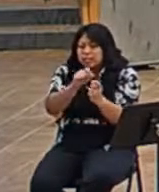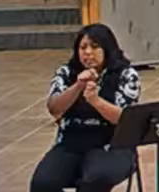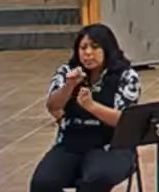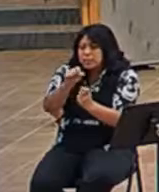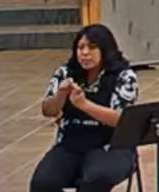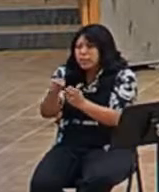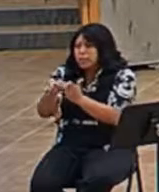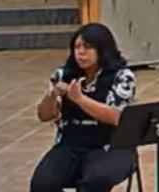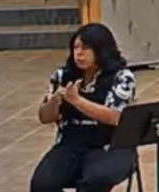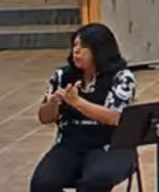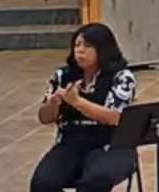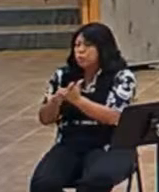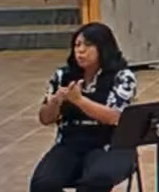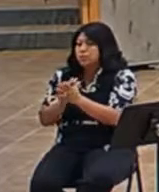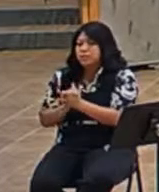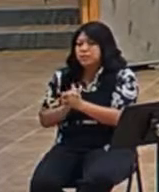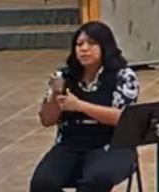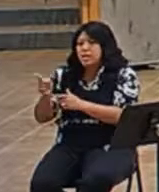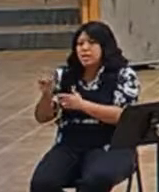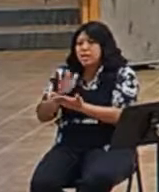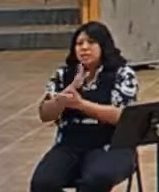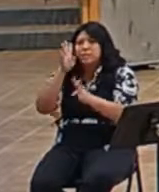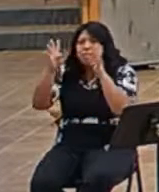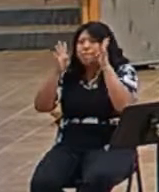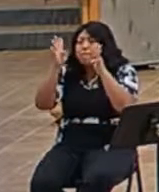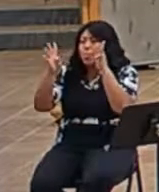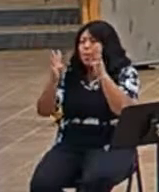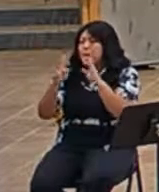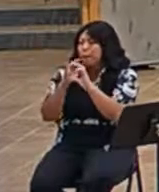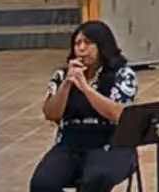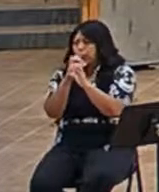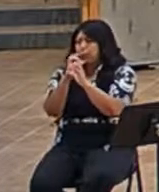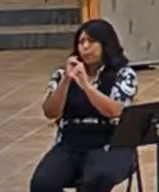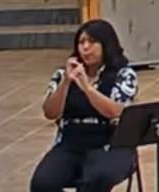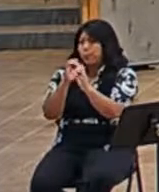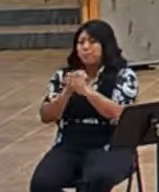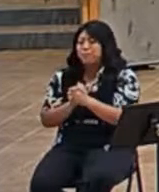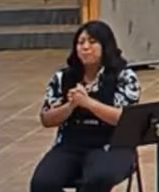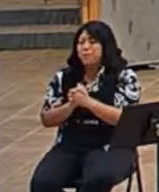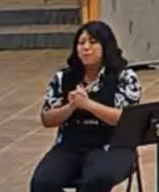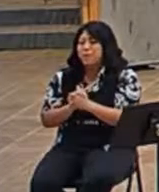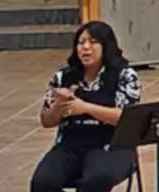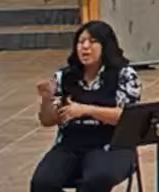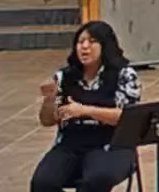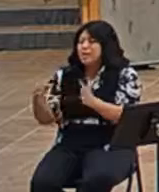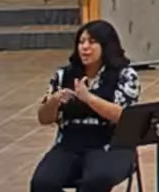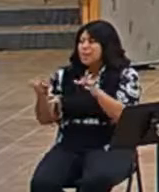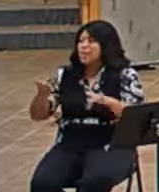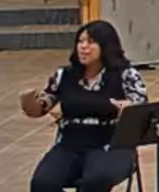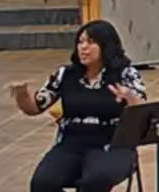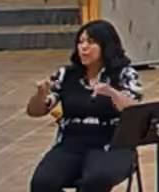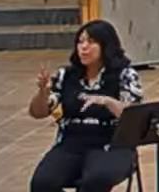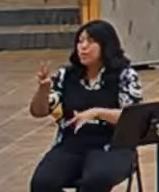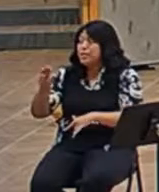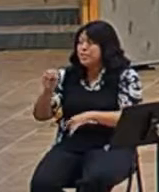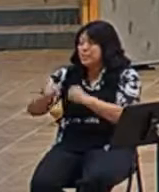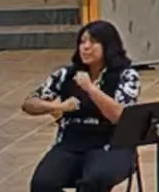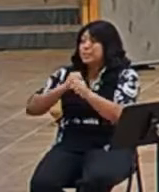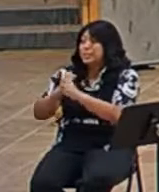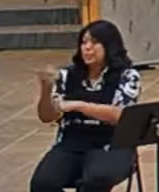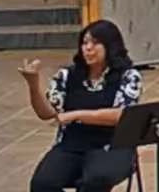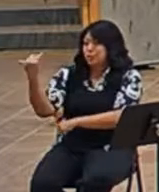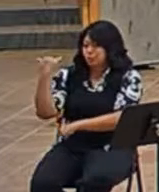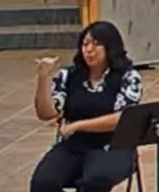chord progressions. And so it was as if this album back then, 60 years